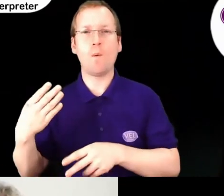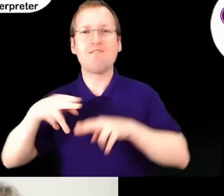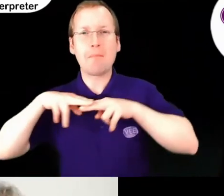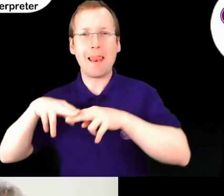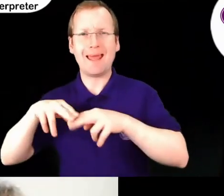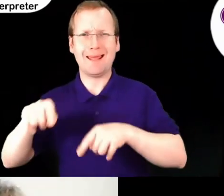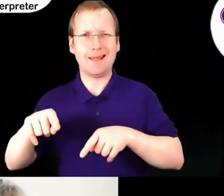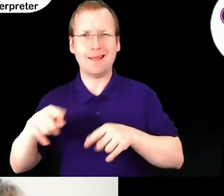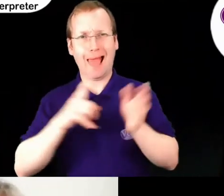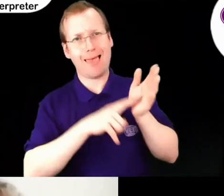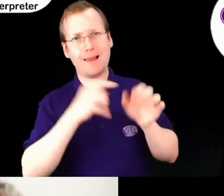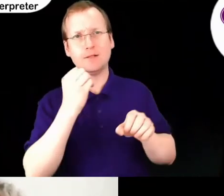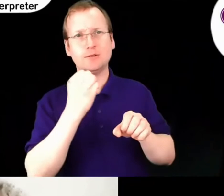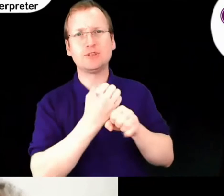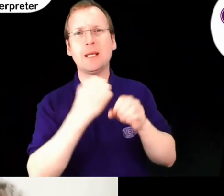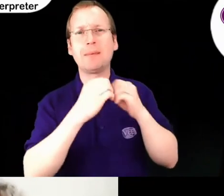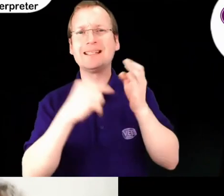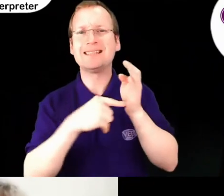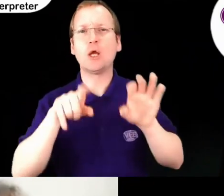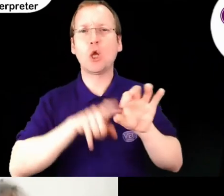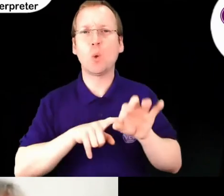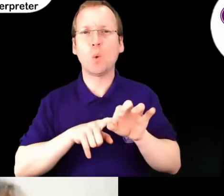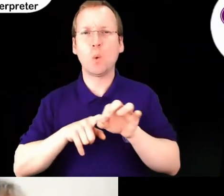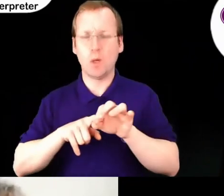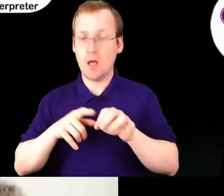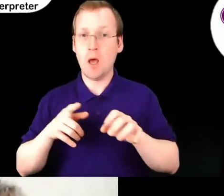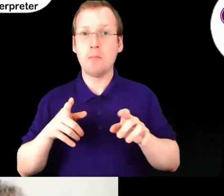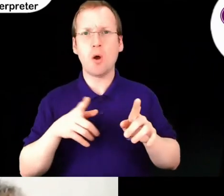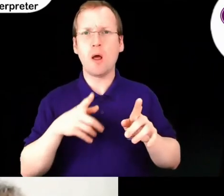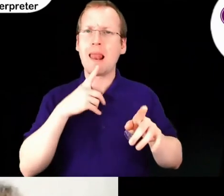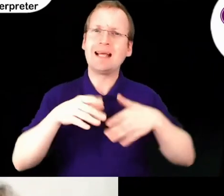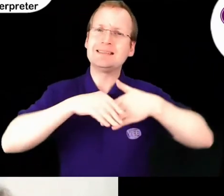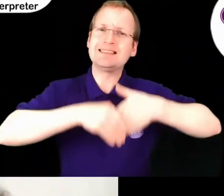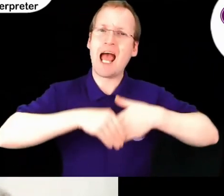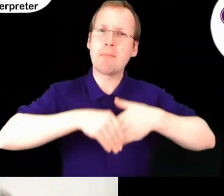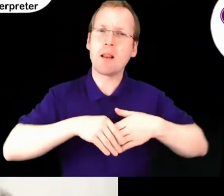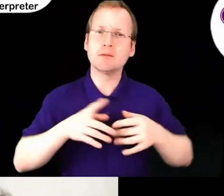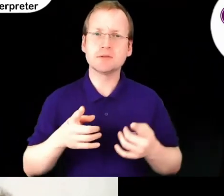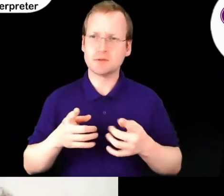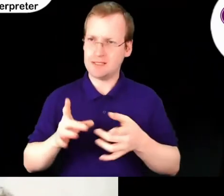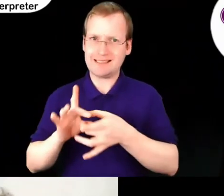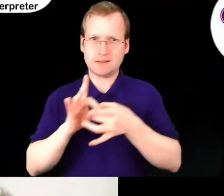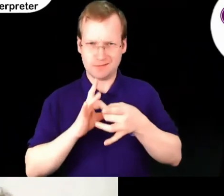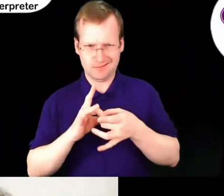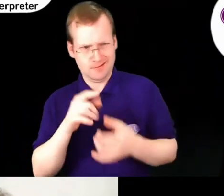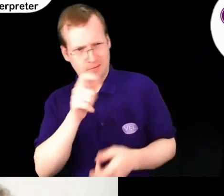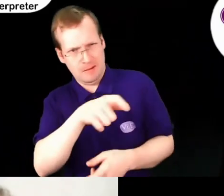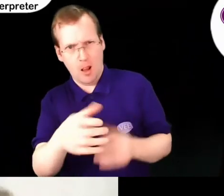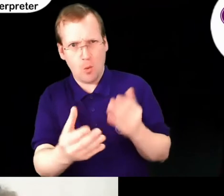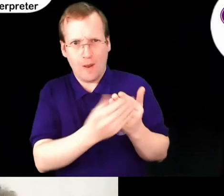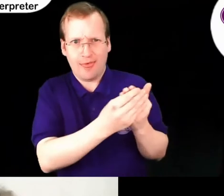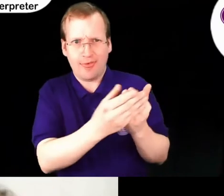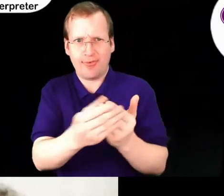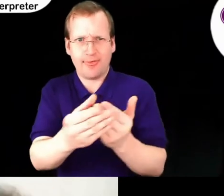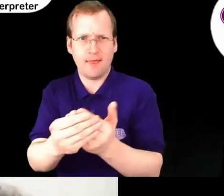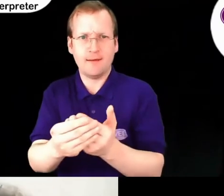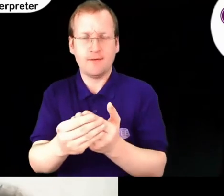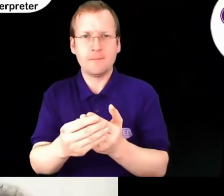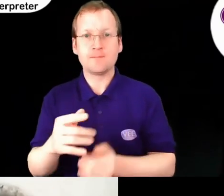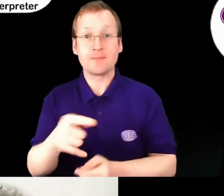thing that dismays John's disciples when they come looking for Jesus is the company that he keeps and the fact that he